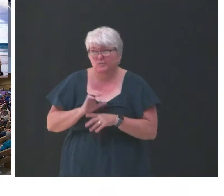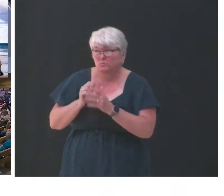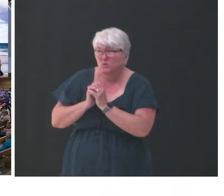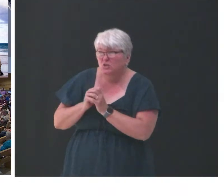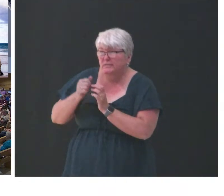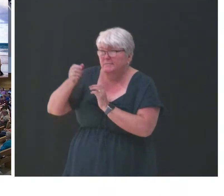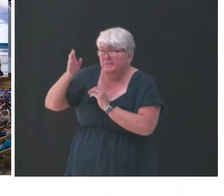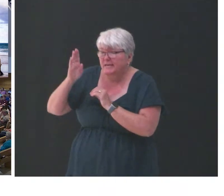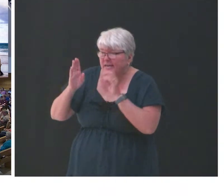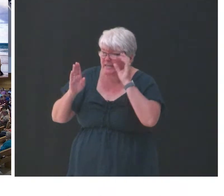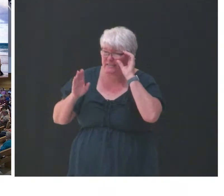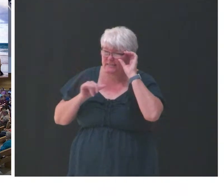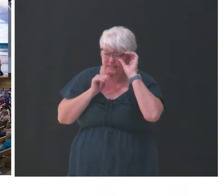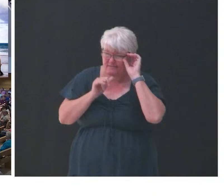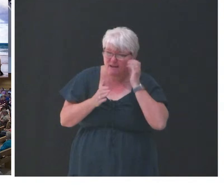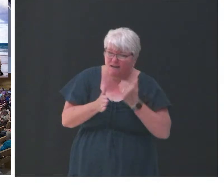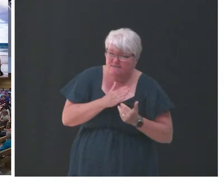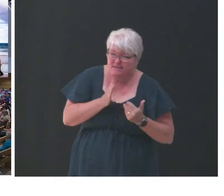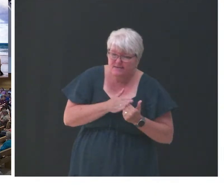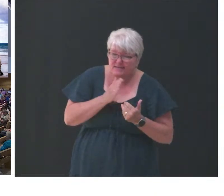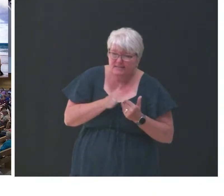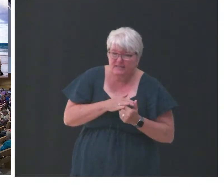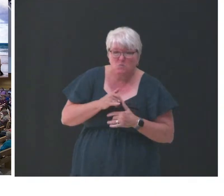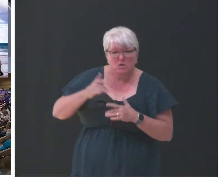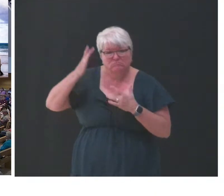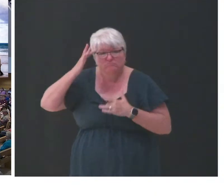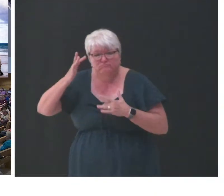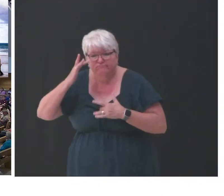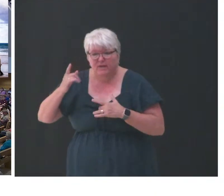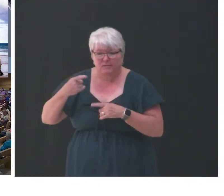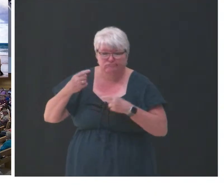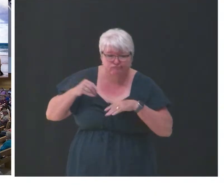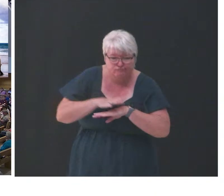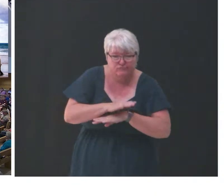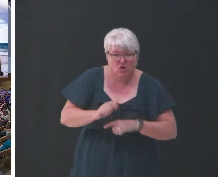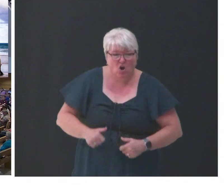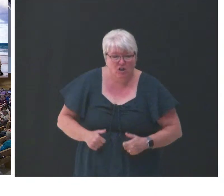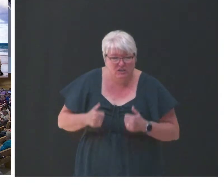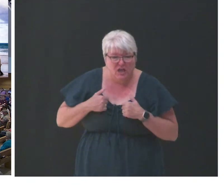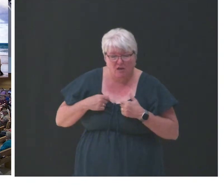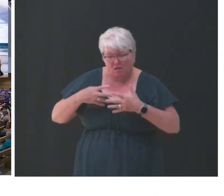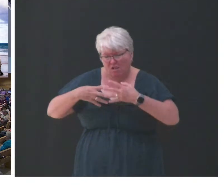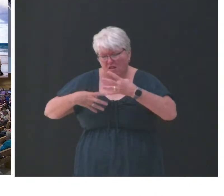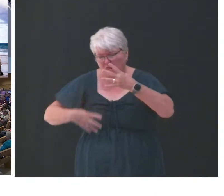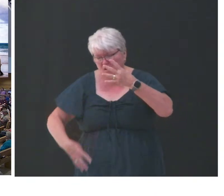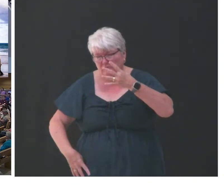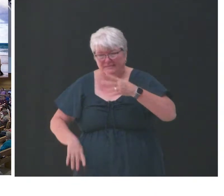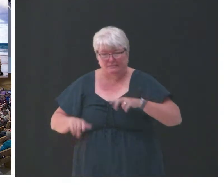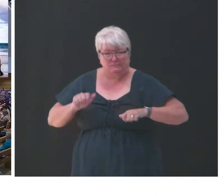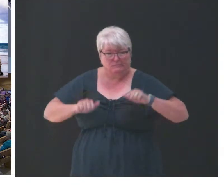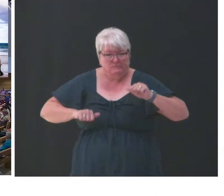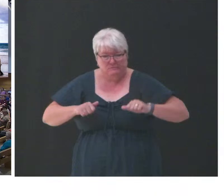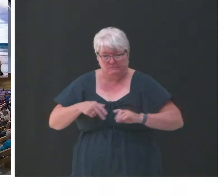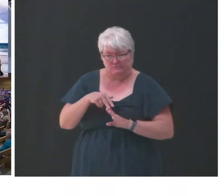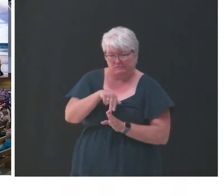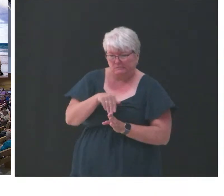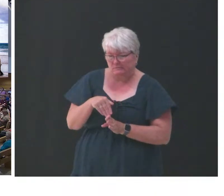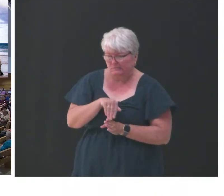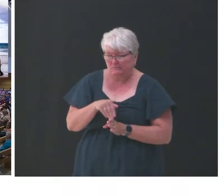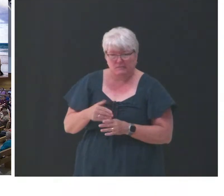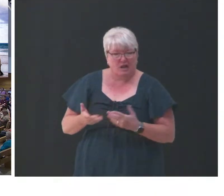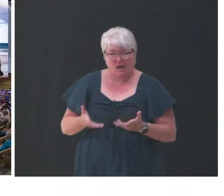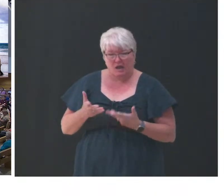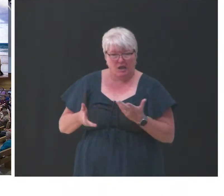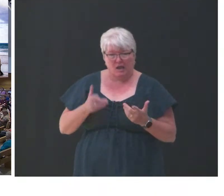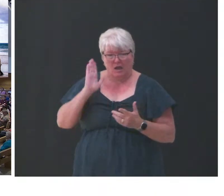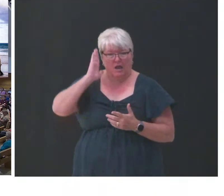and worship him there. It's not easy when there's disease in our life looking at us, and we have so much uncertainty and lack of knowledge about